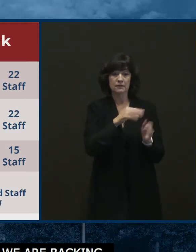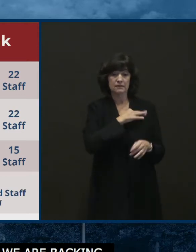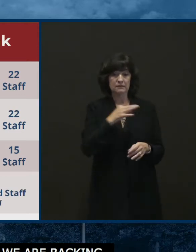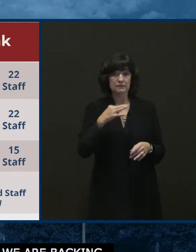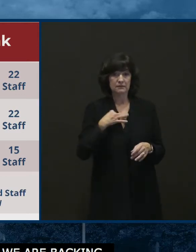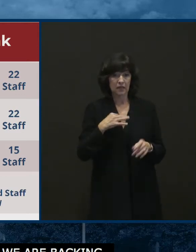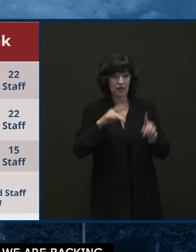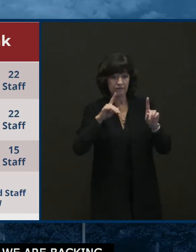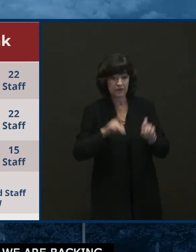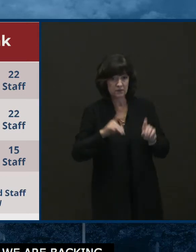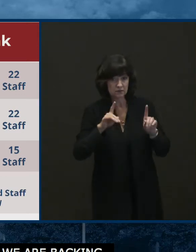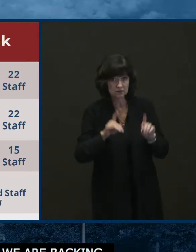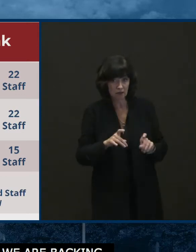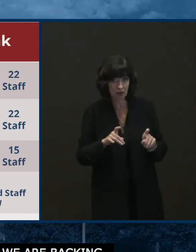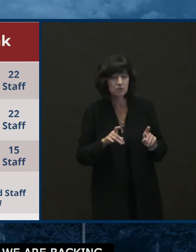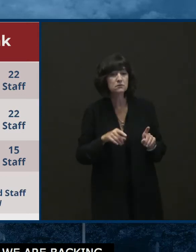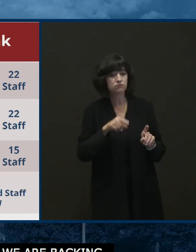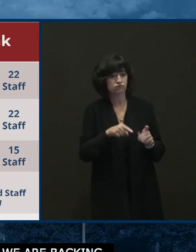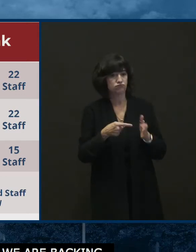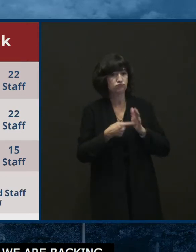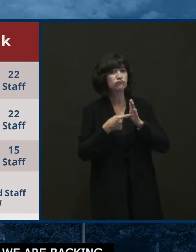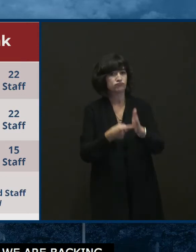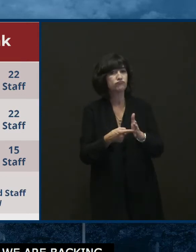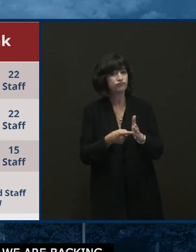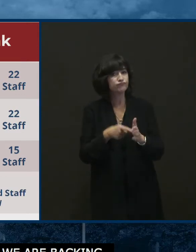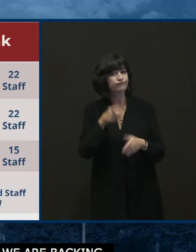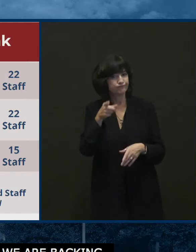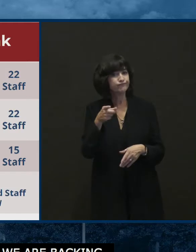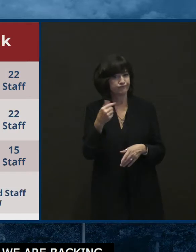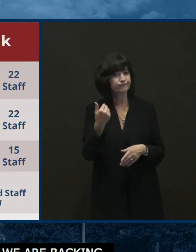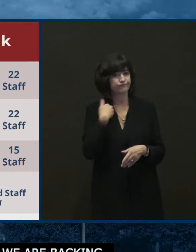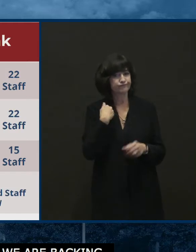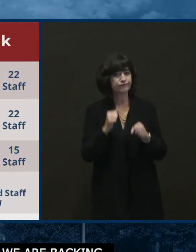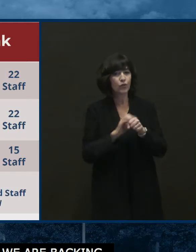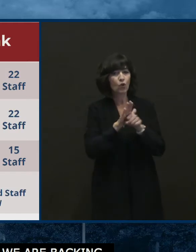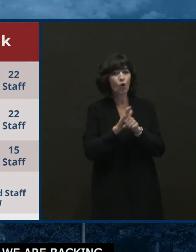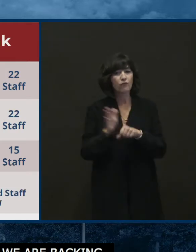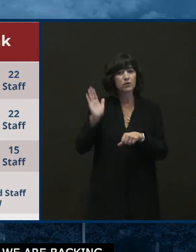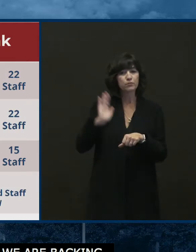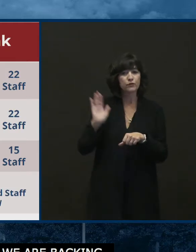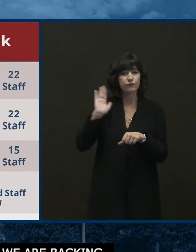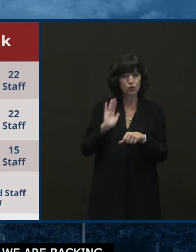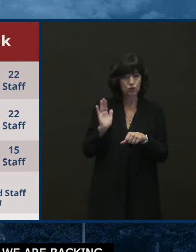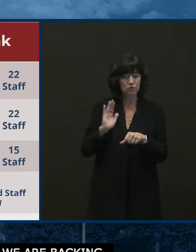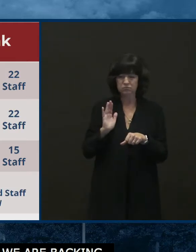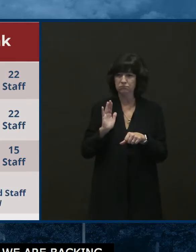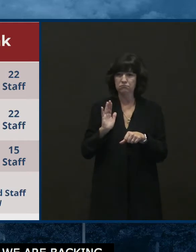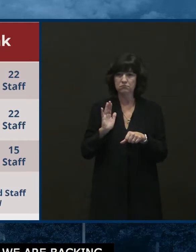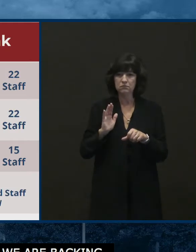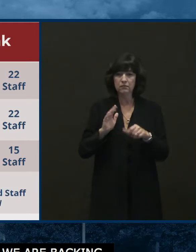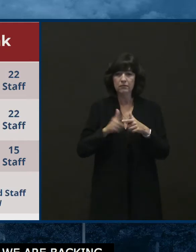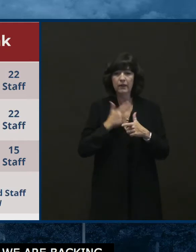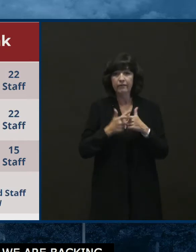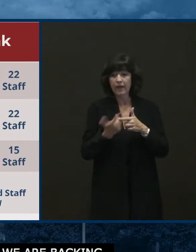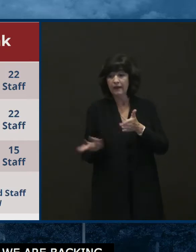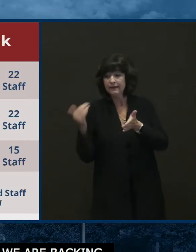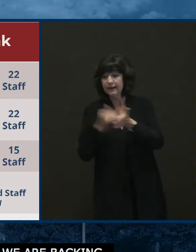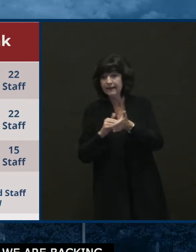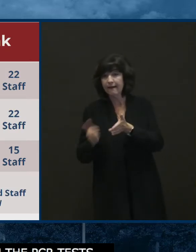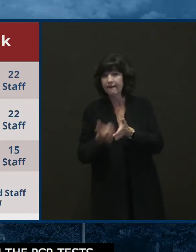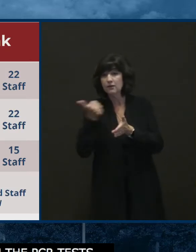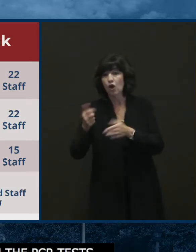residents are tested by an antigen test that's positive, they're treated as a positive, but we do confirm it with